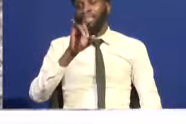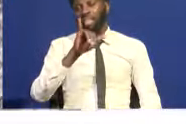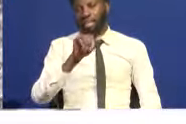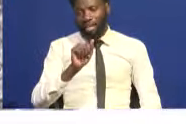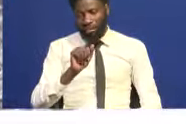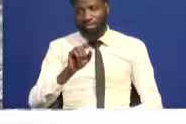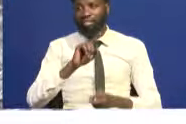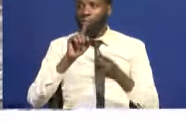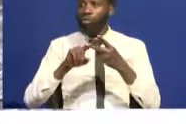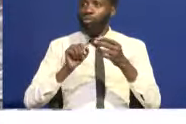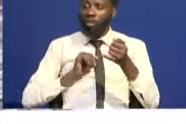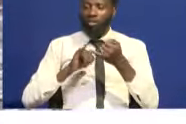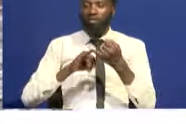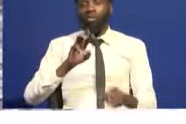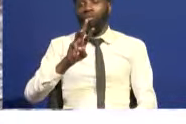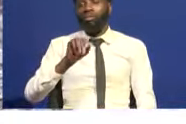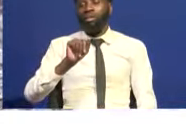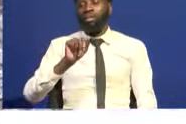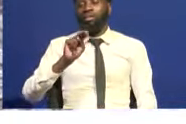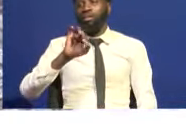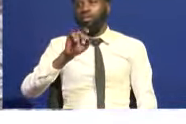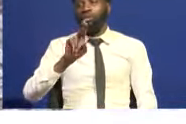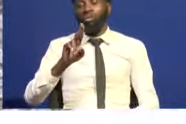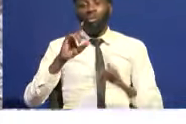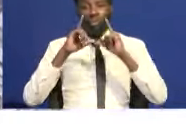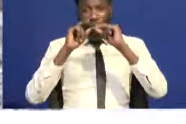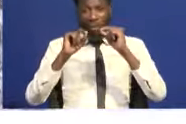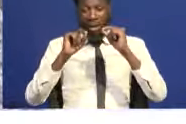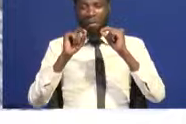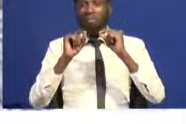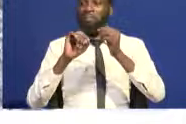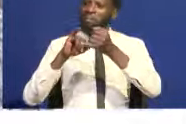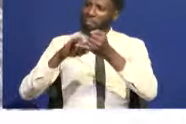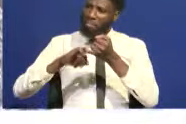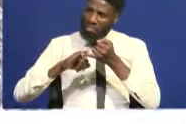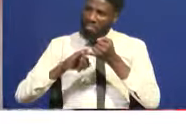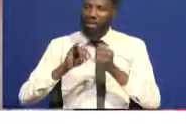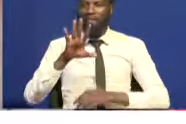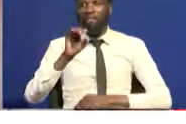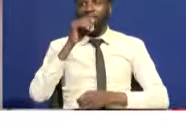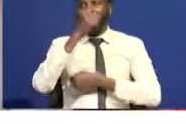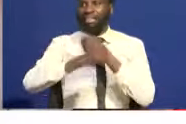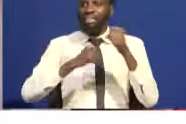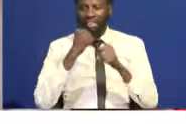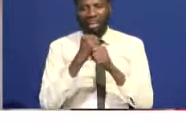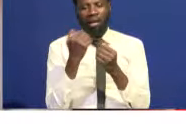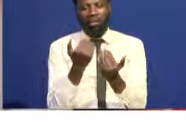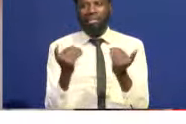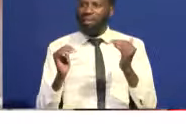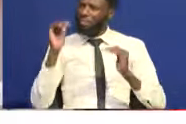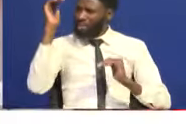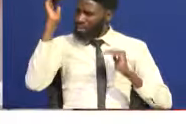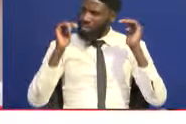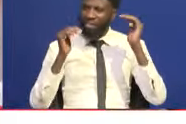have been married for 50 years and already have adult children. Siku ya leo nimefurahia